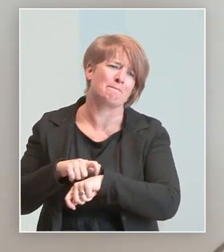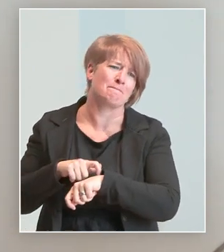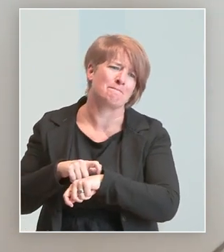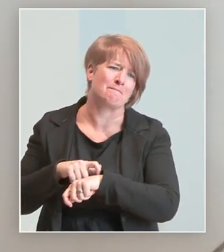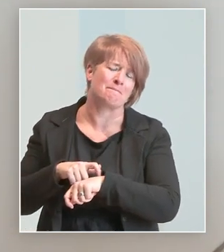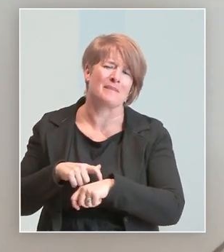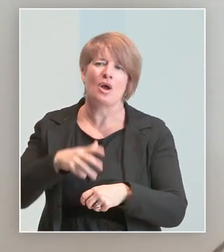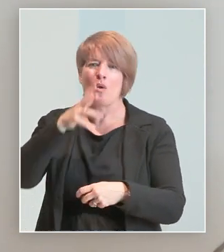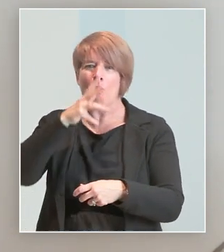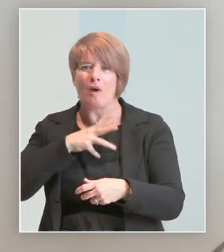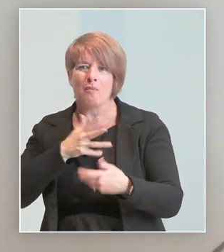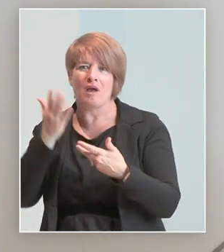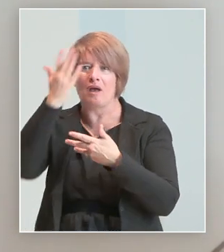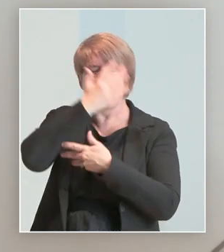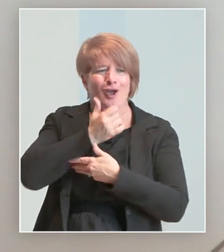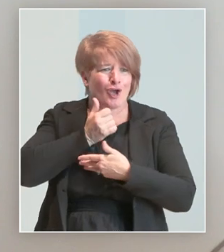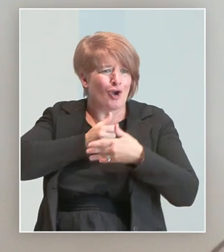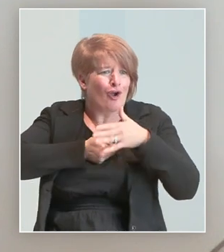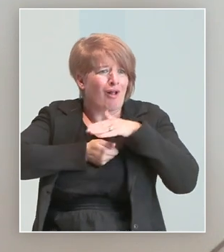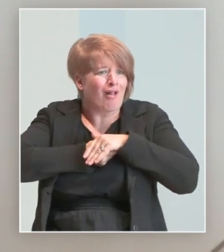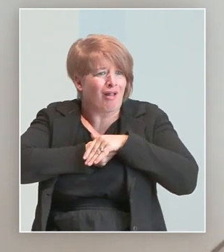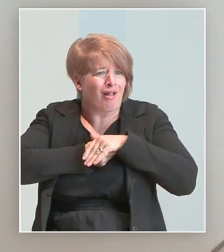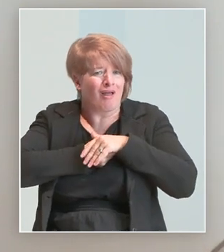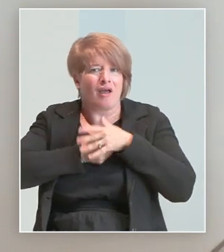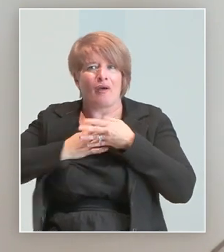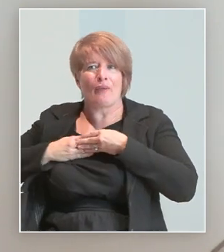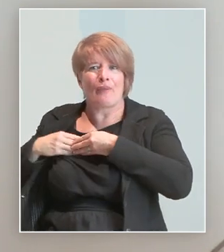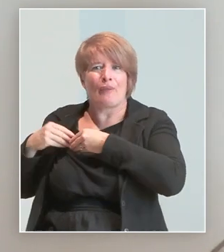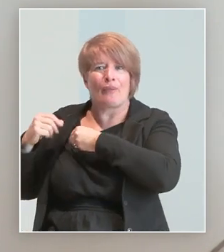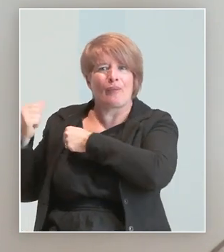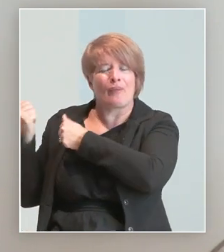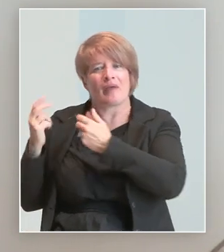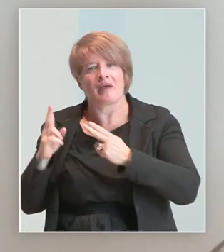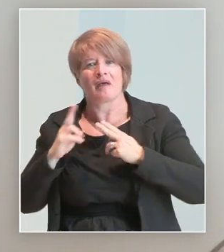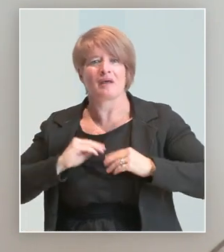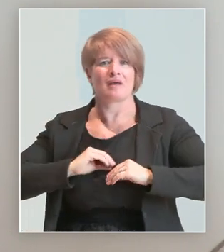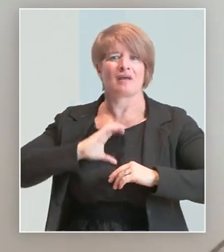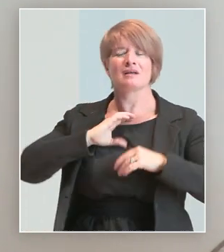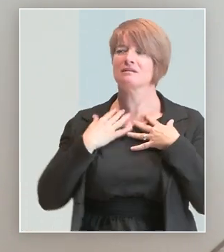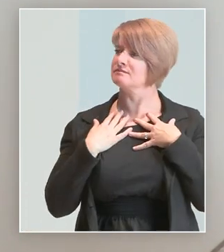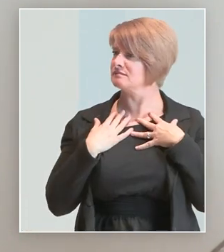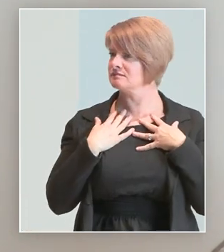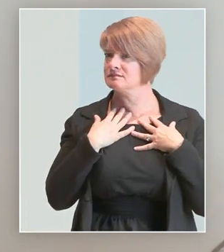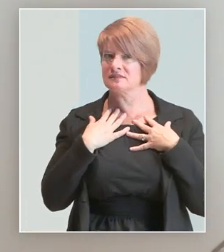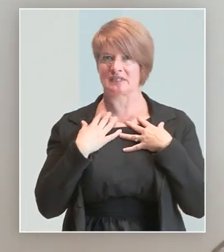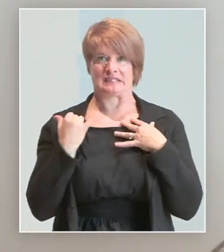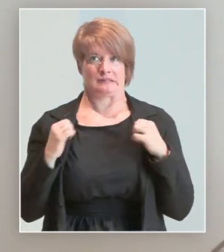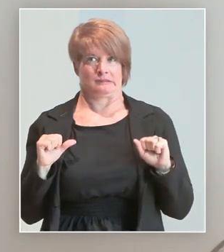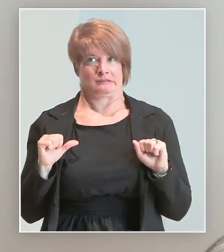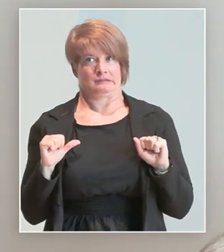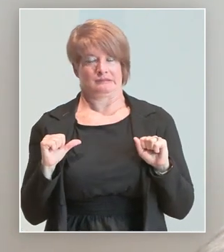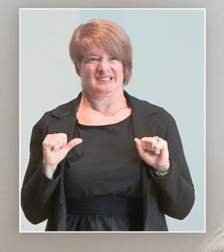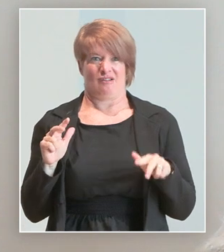woman disguised as girl fading from view, dignity held, neck popped, still stiff,